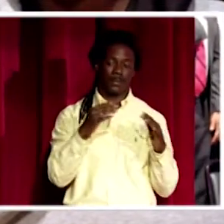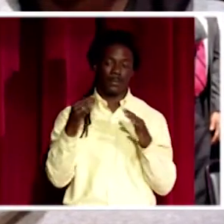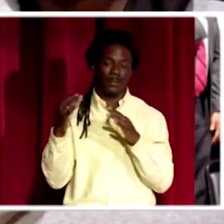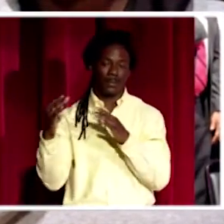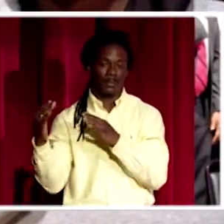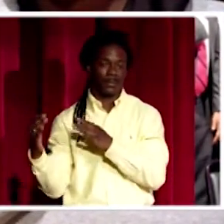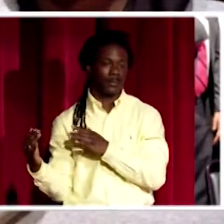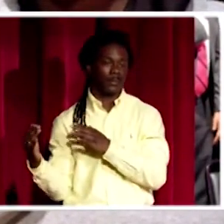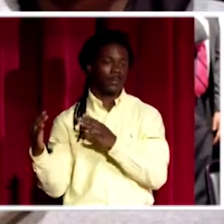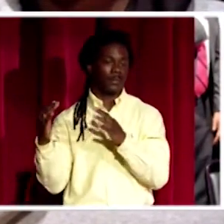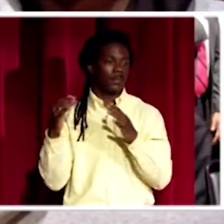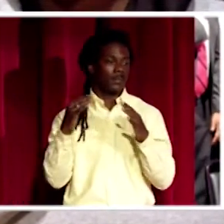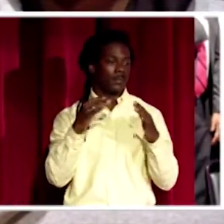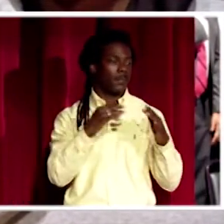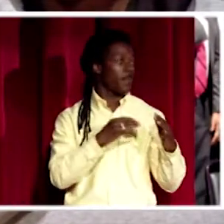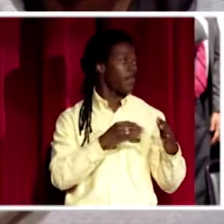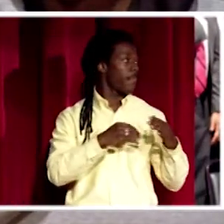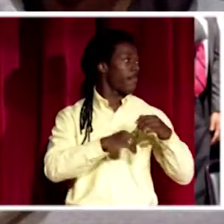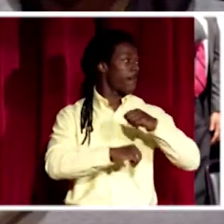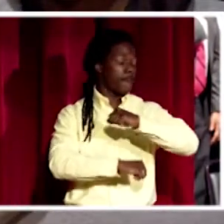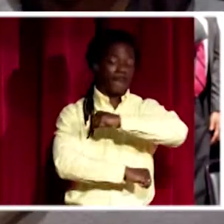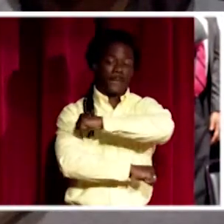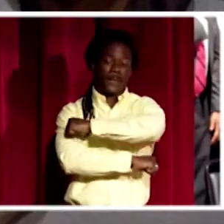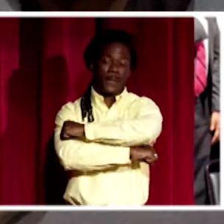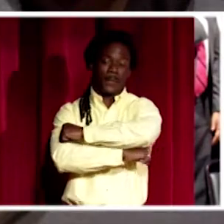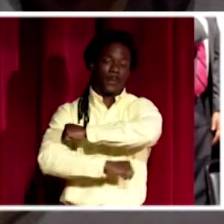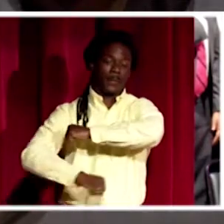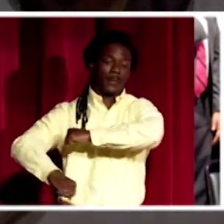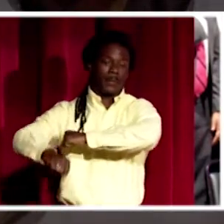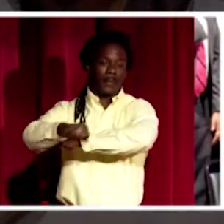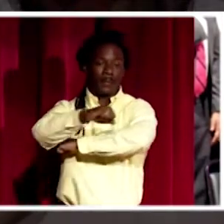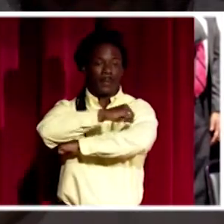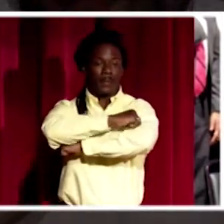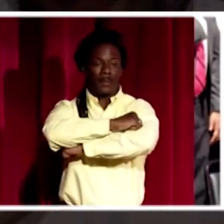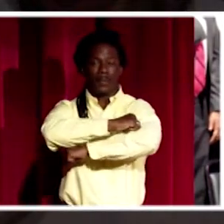perilous fight o'er the